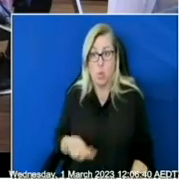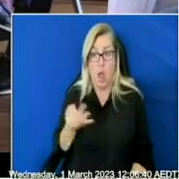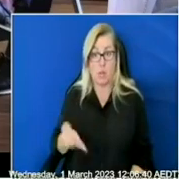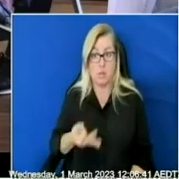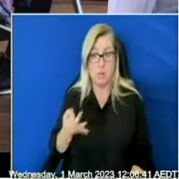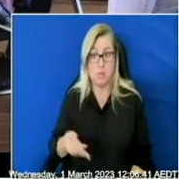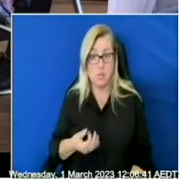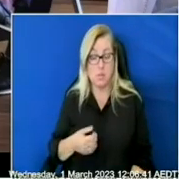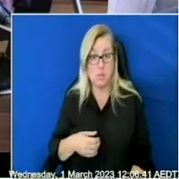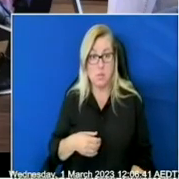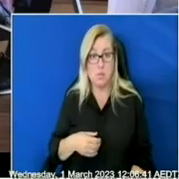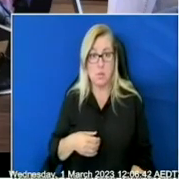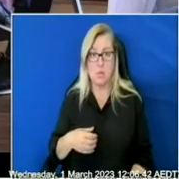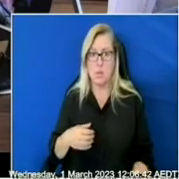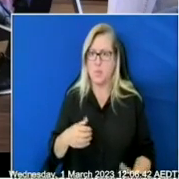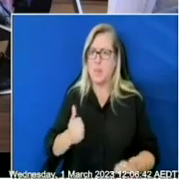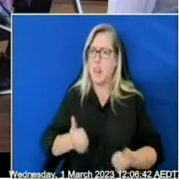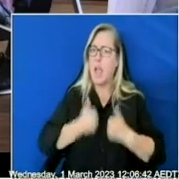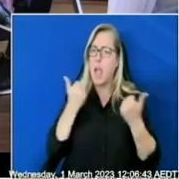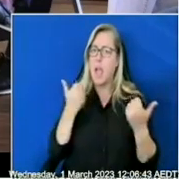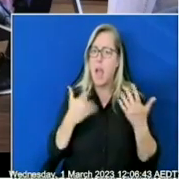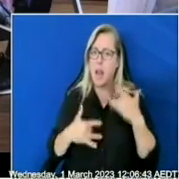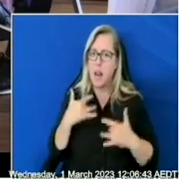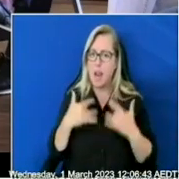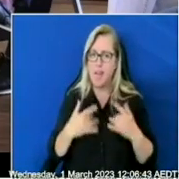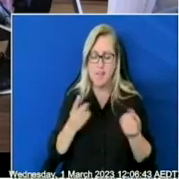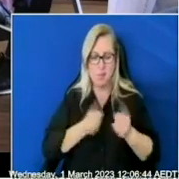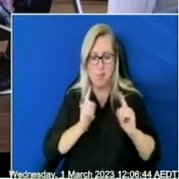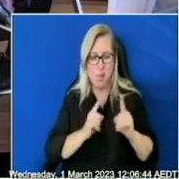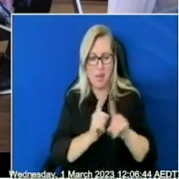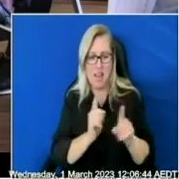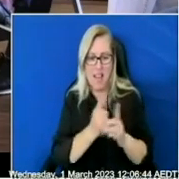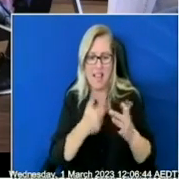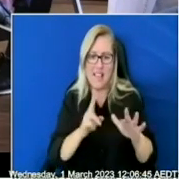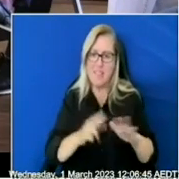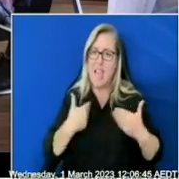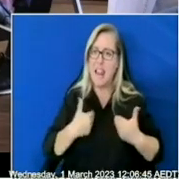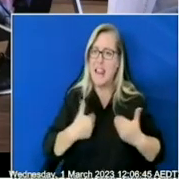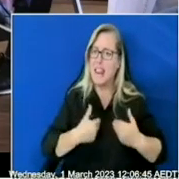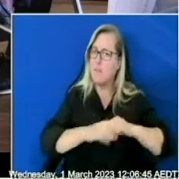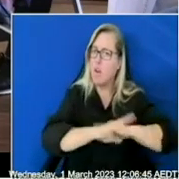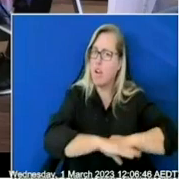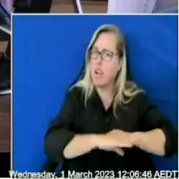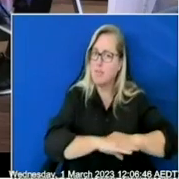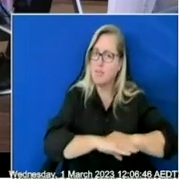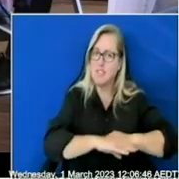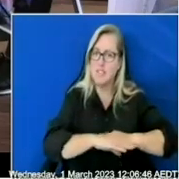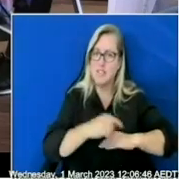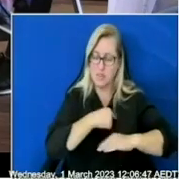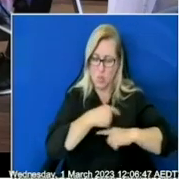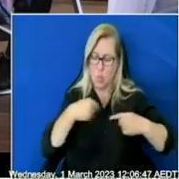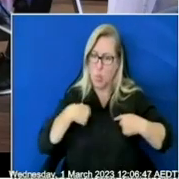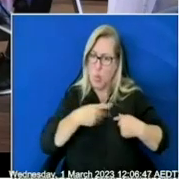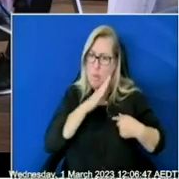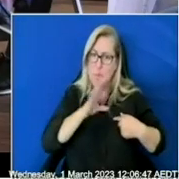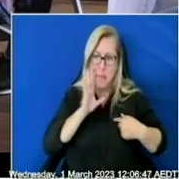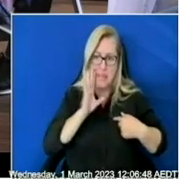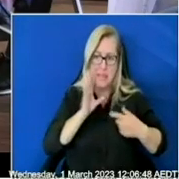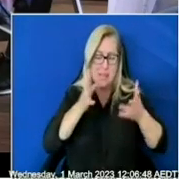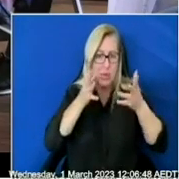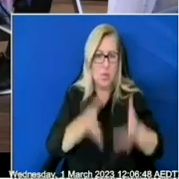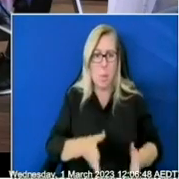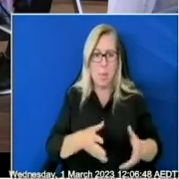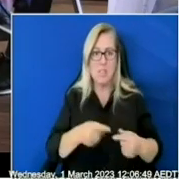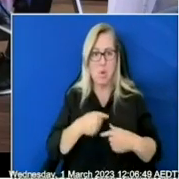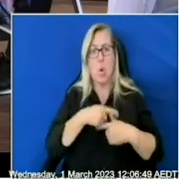on country, where, you know. Yeah, yeah, we would have been. We've missed out on so much. Mm. We would have been prospering down here now. Mm. Maybe. But in